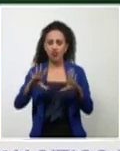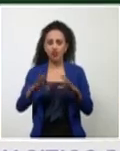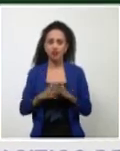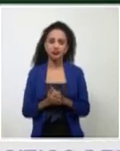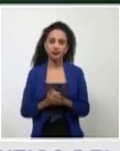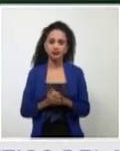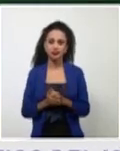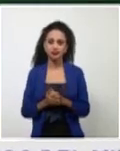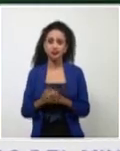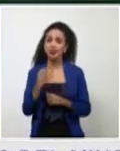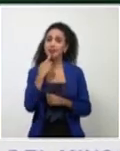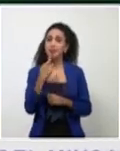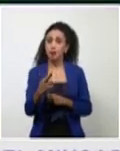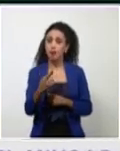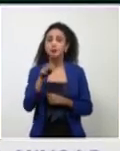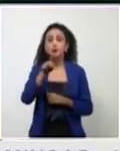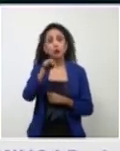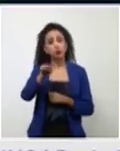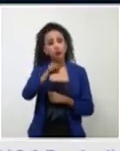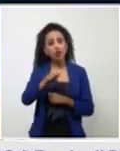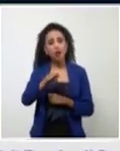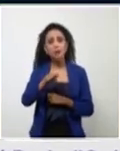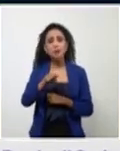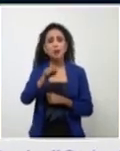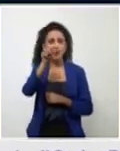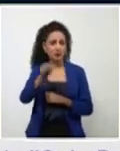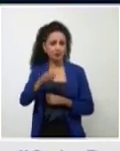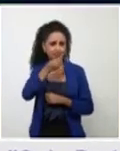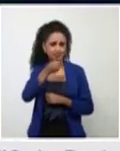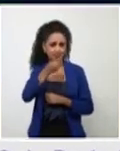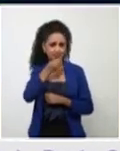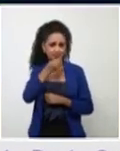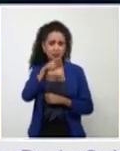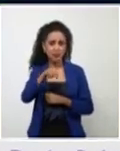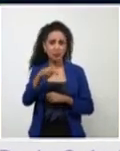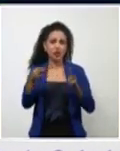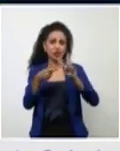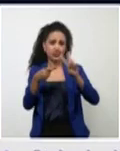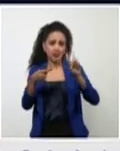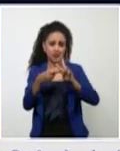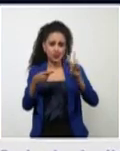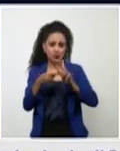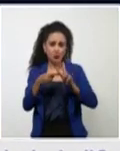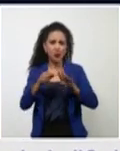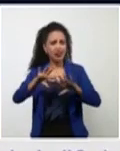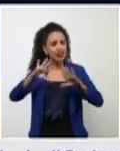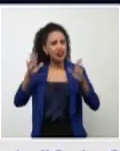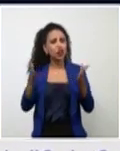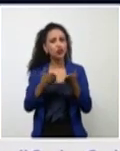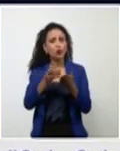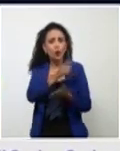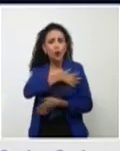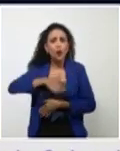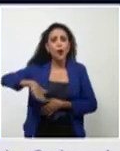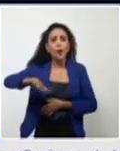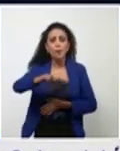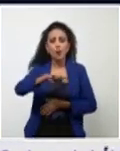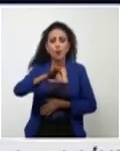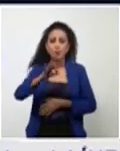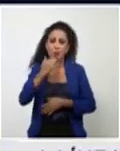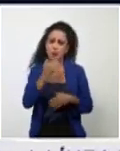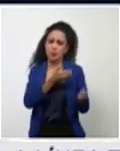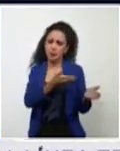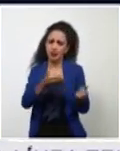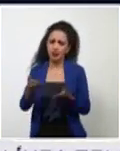Good morning to you, to Raul, who is accompanying us from the studio, and to all our audience who follow us every morning, including